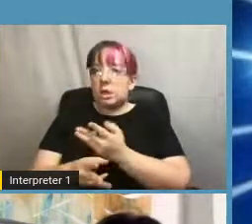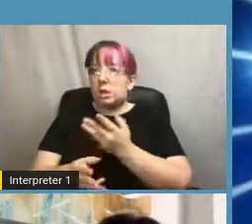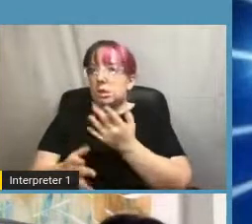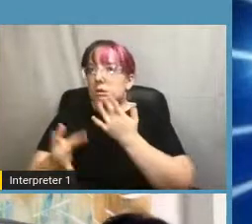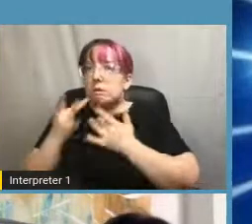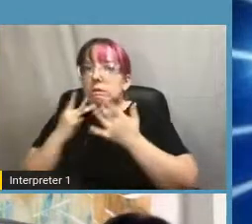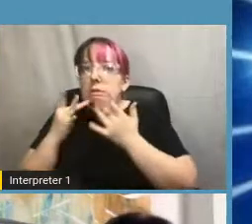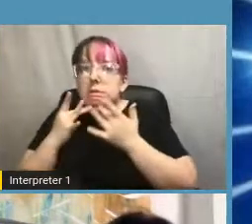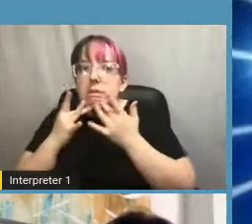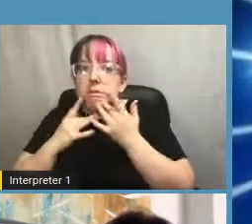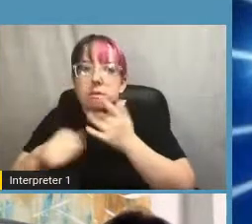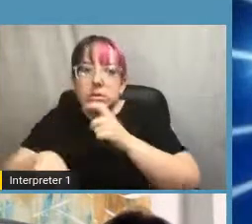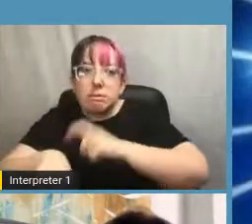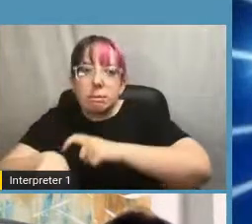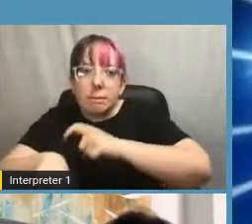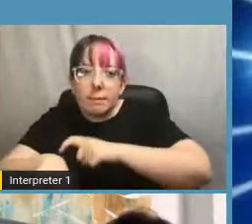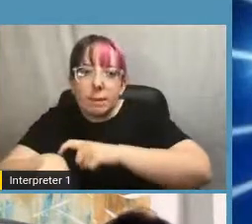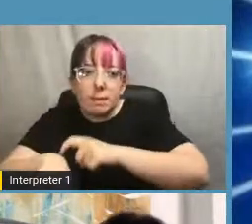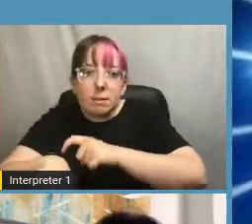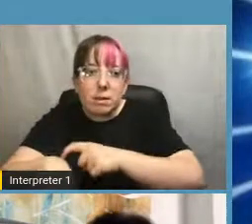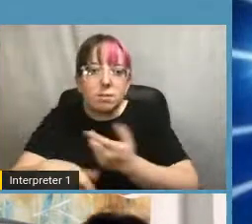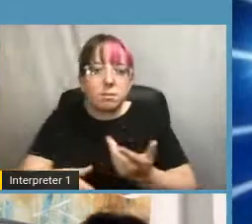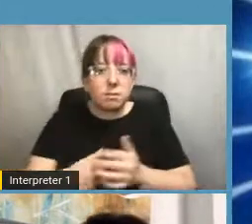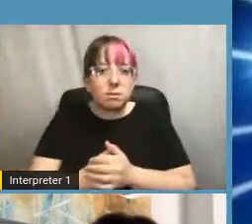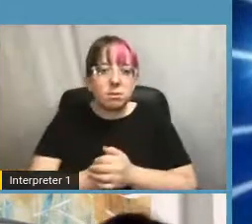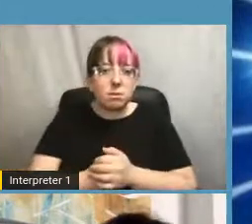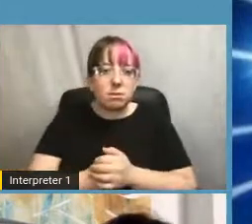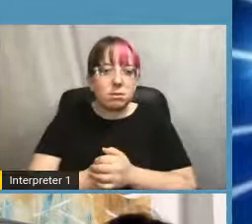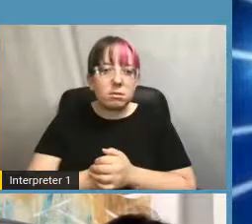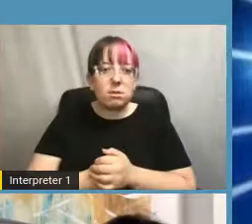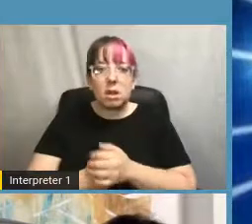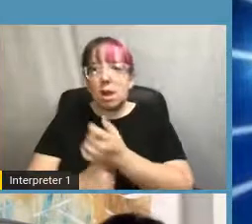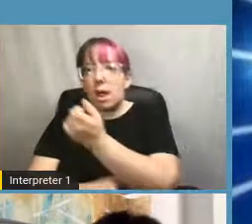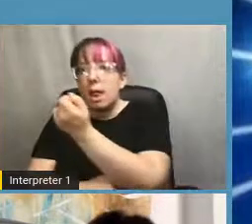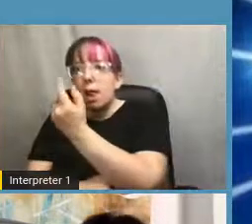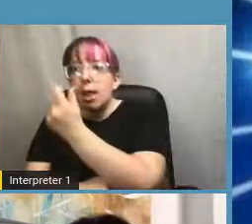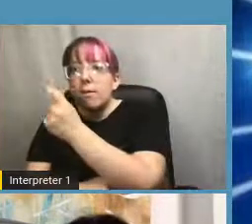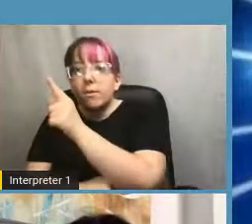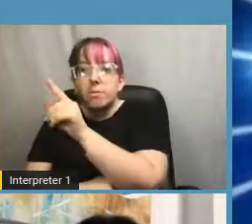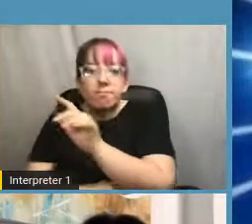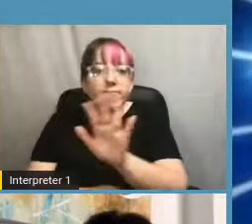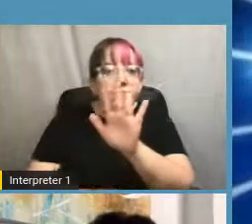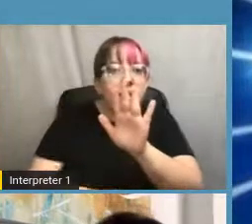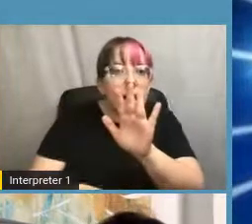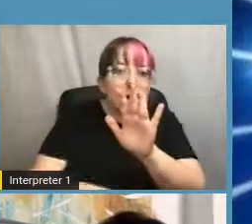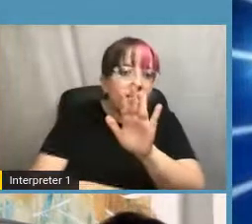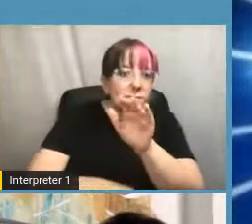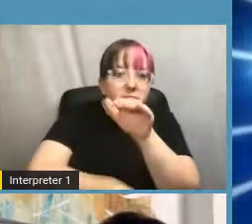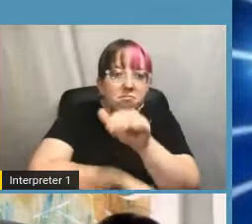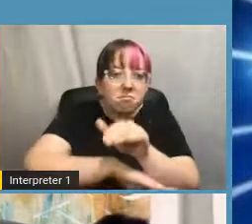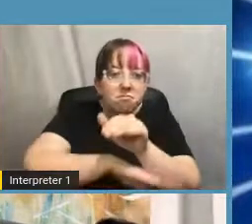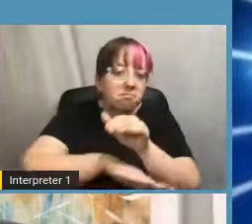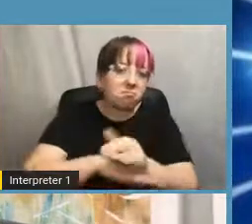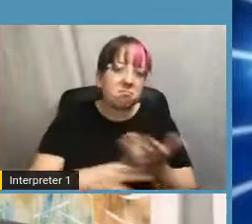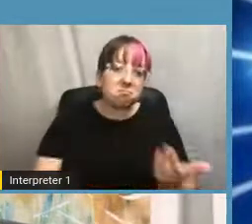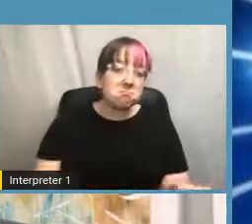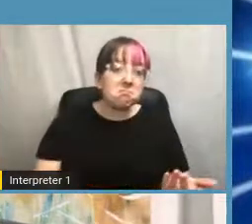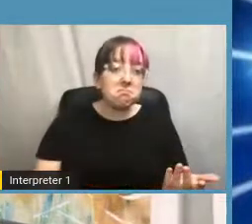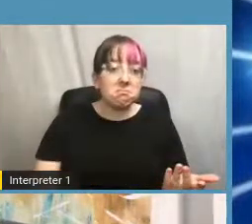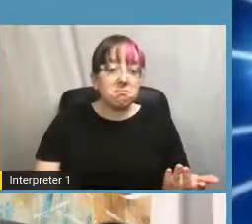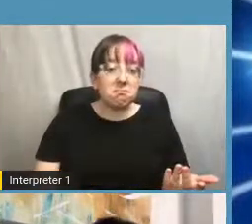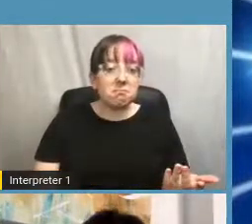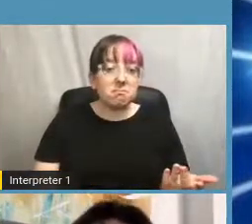museum between 11 and 5 p.m. You can go there at 3 a.m. It's a